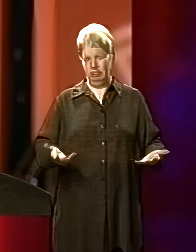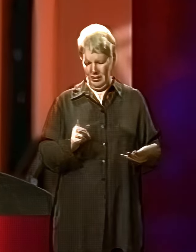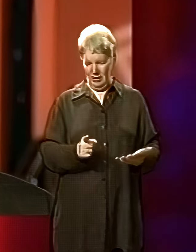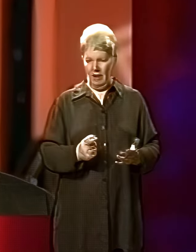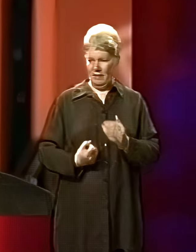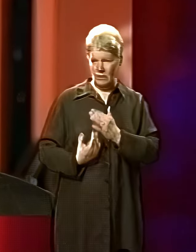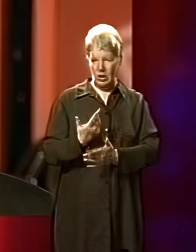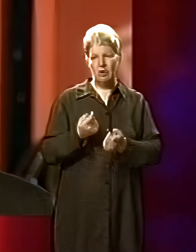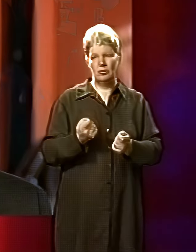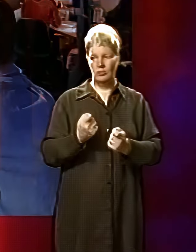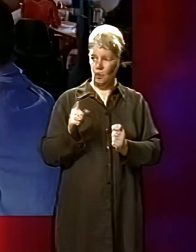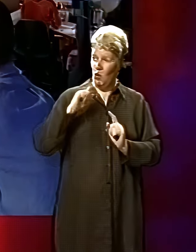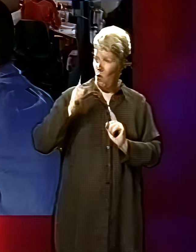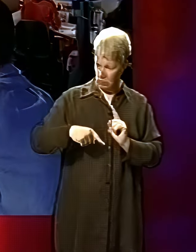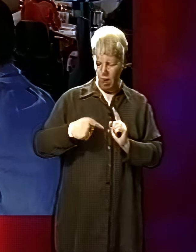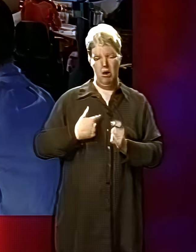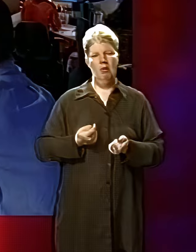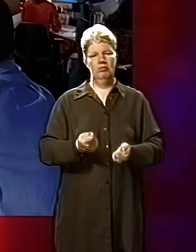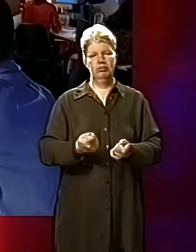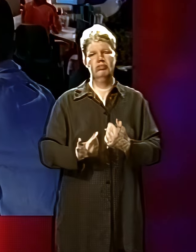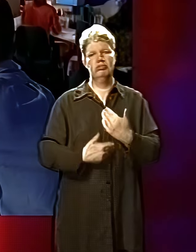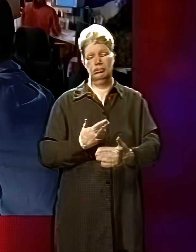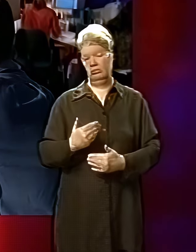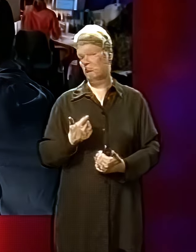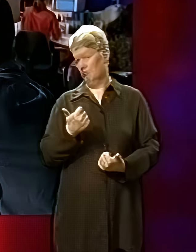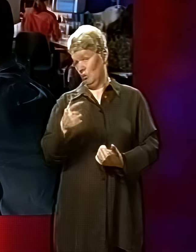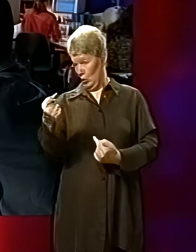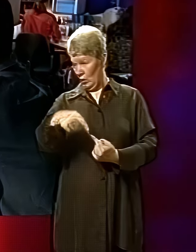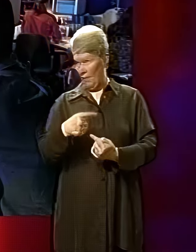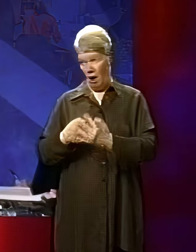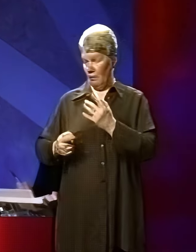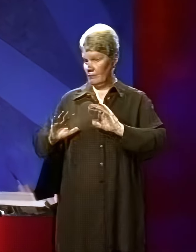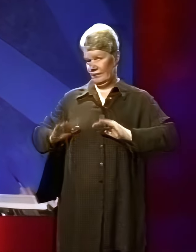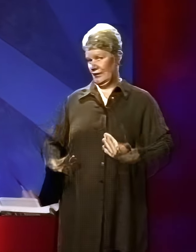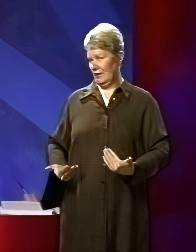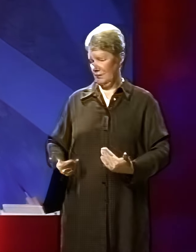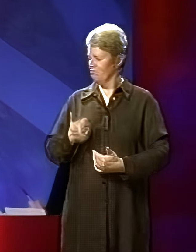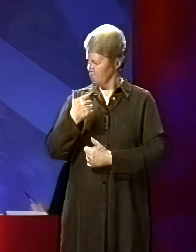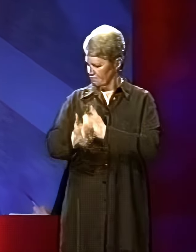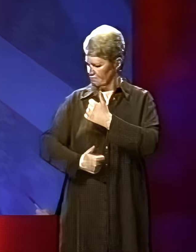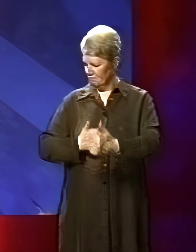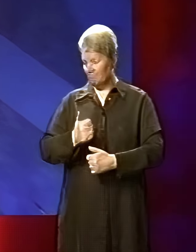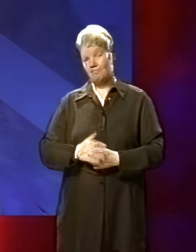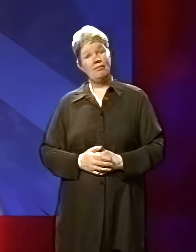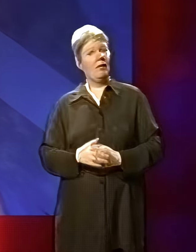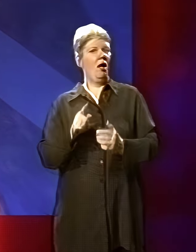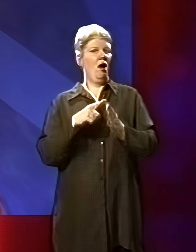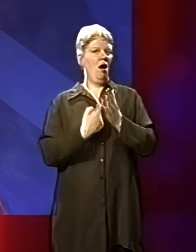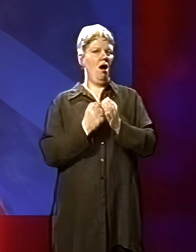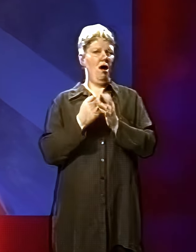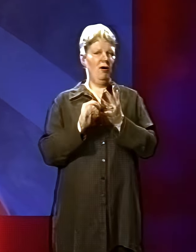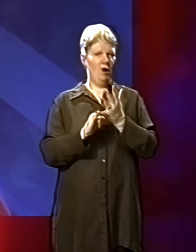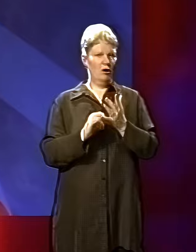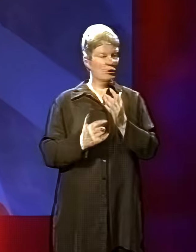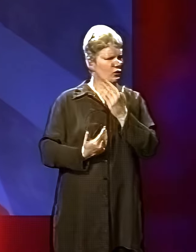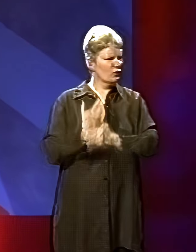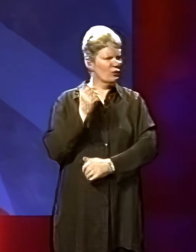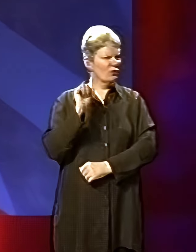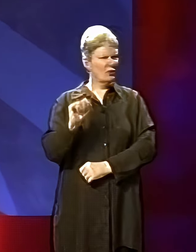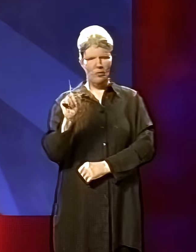food fresh to order. Thanks for coming in. It's more than the others did. Cheers, John. Thank you. Now, new from Argos, the now you see it, now you